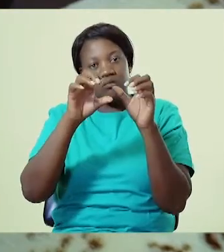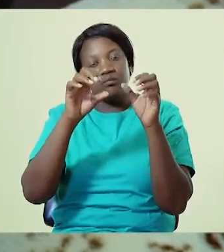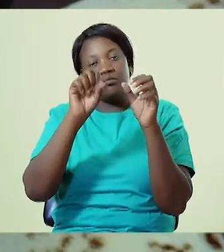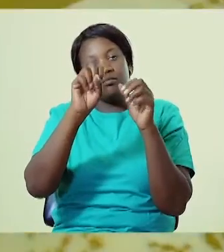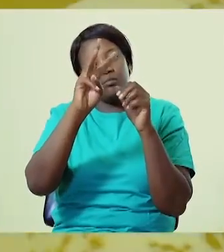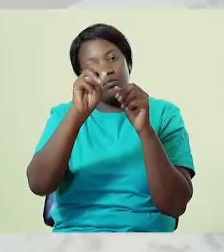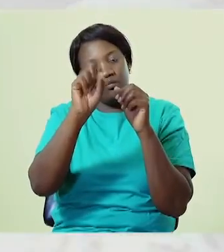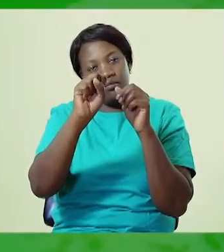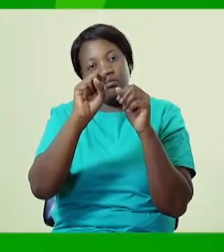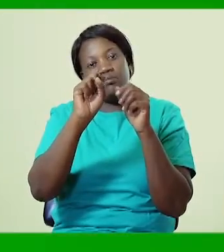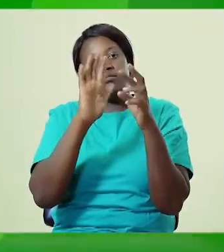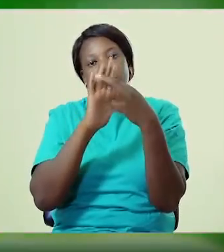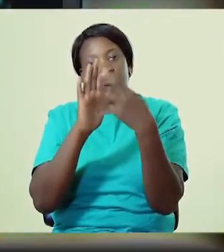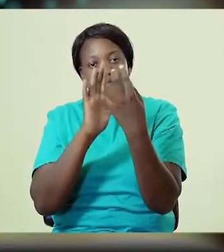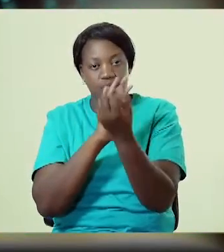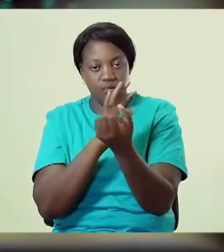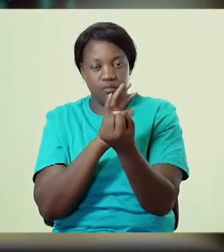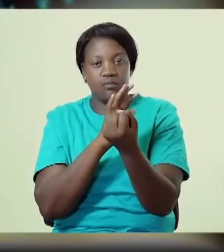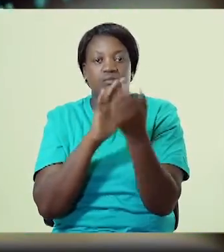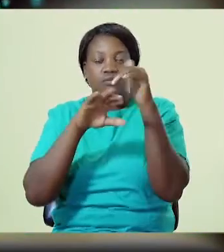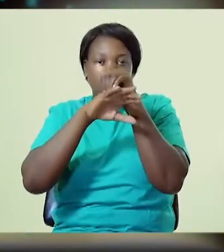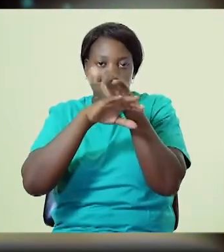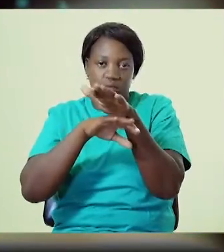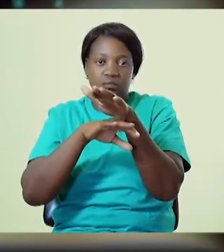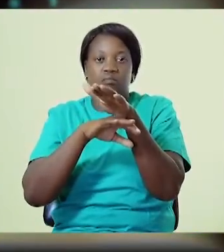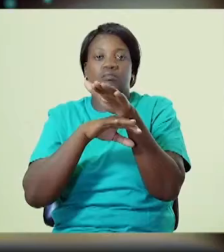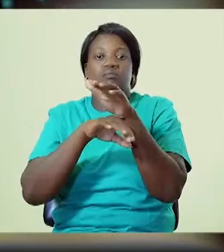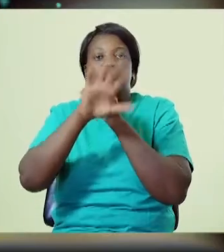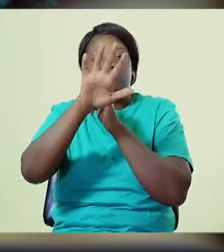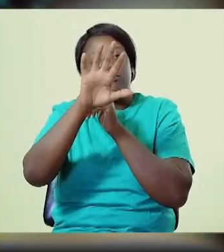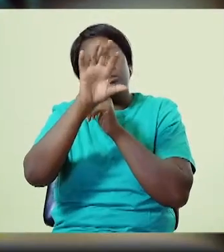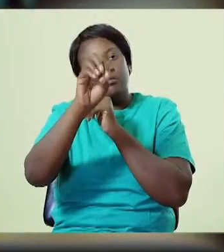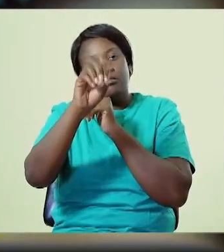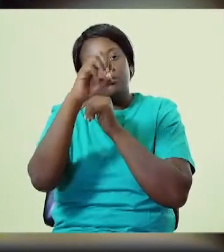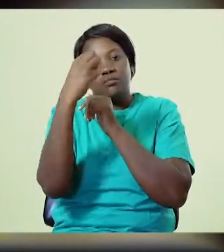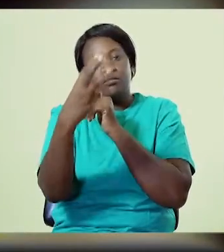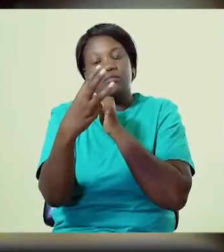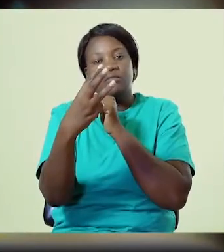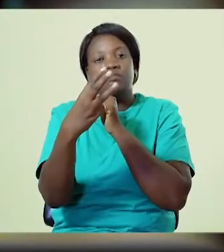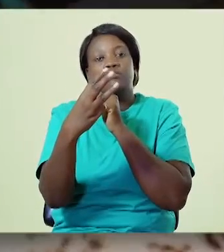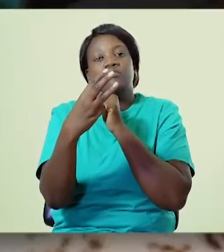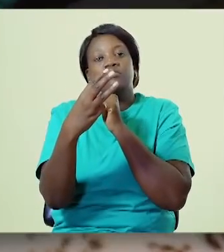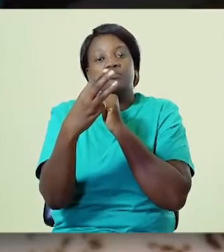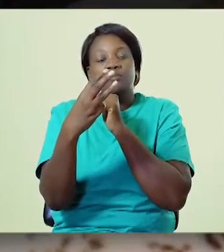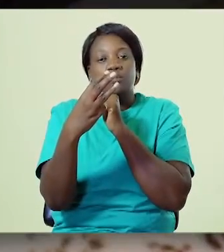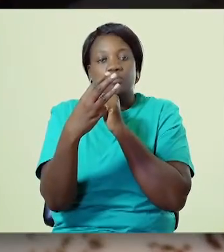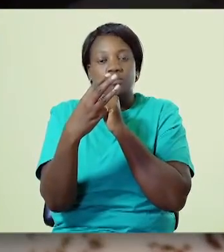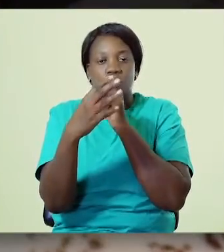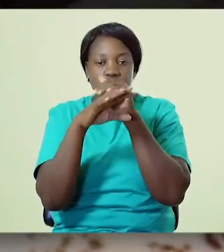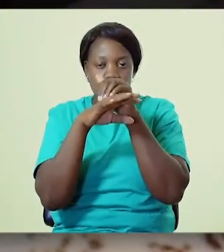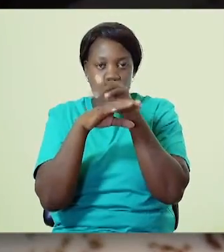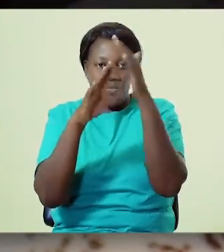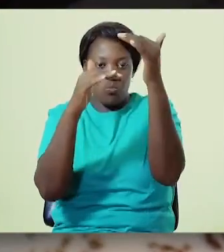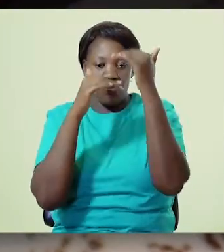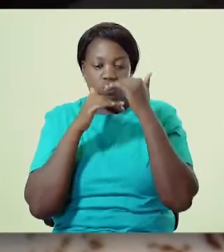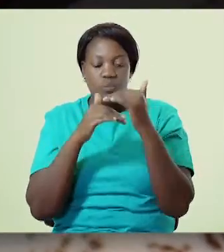competition. The rules are as follows. Send your SMS to the number 5003. In the message box